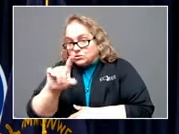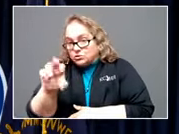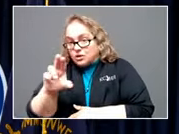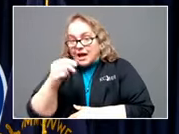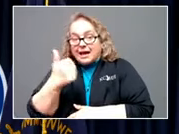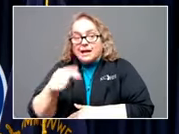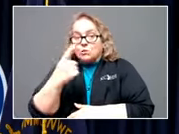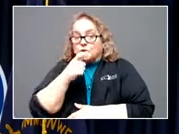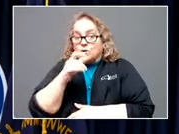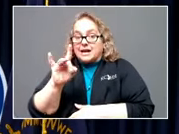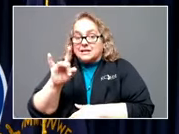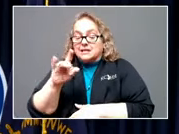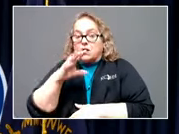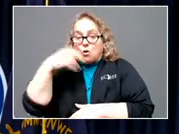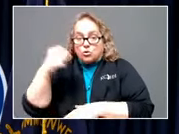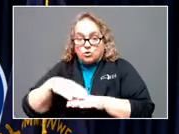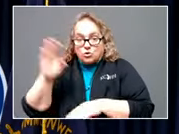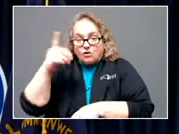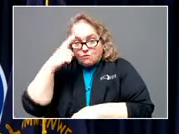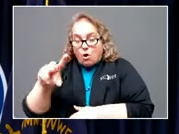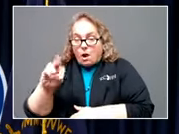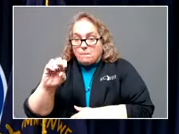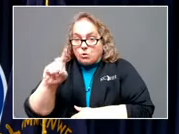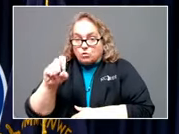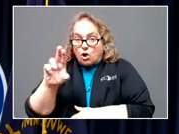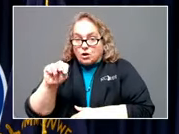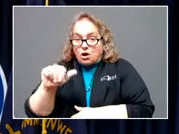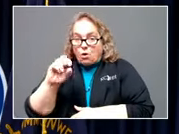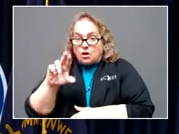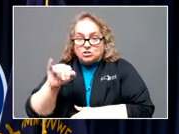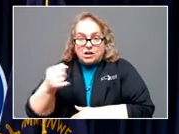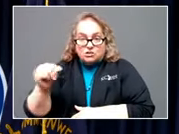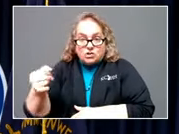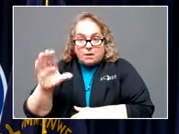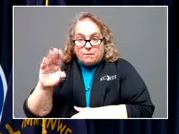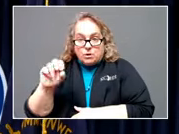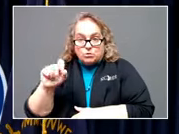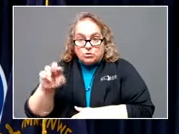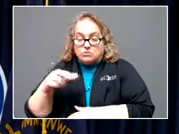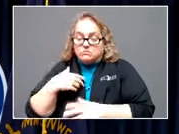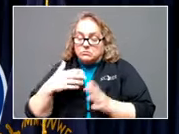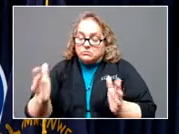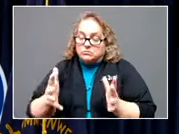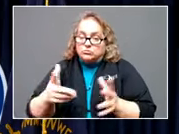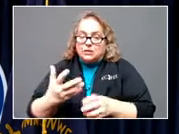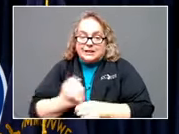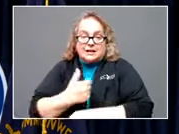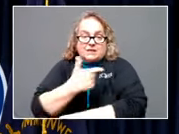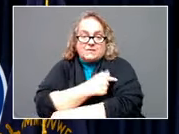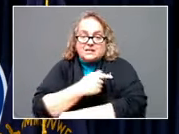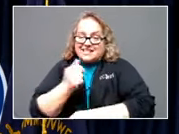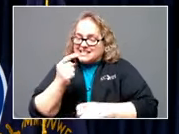would be eligible for a Moderna or a J&J booster. So I urge you to get vaccinated. Hands down, it is the single most